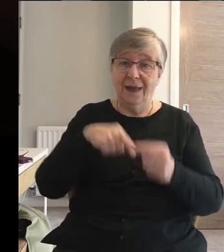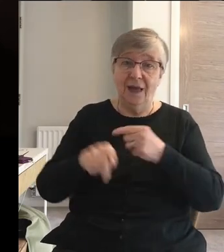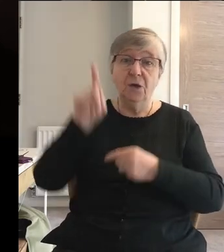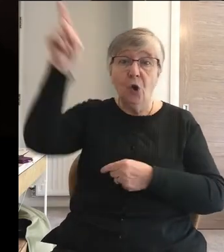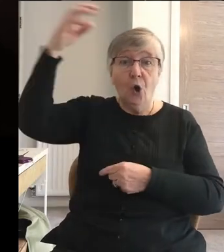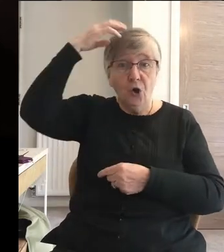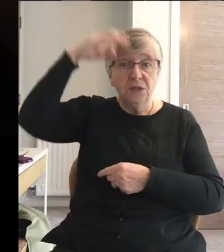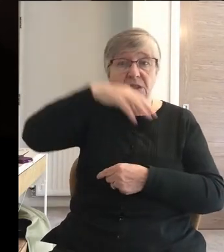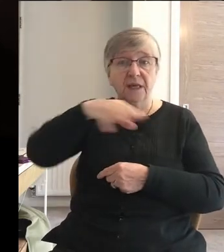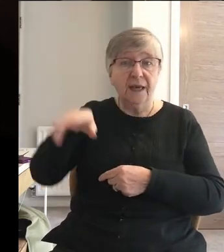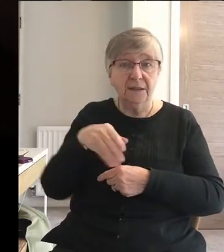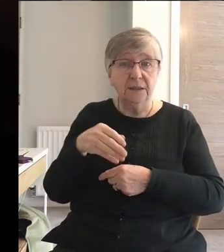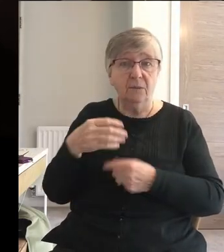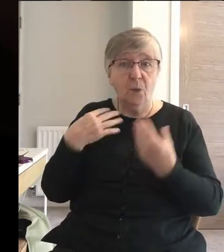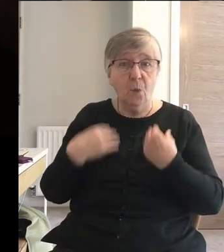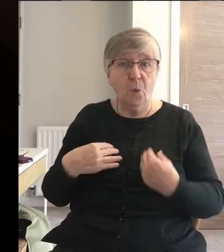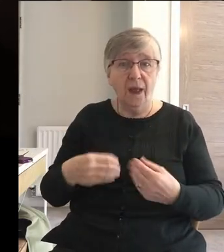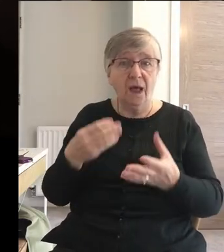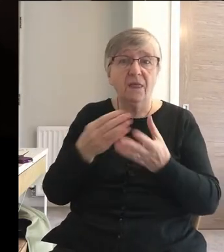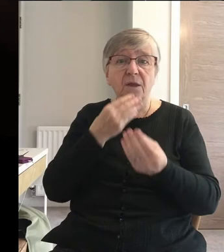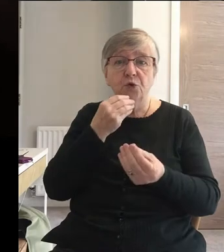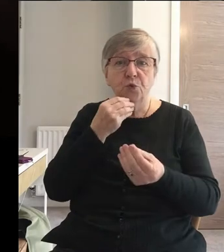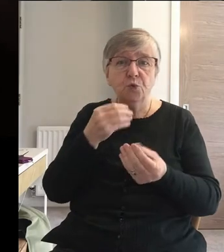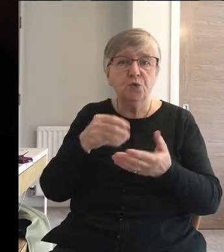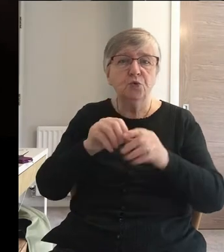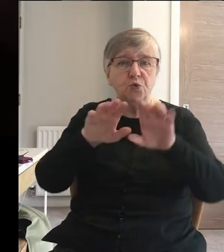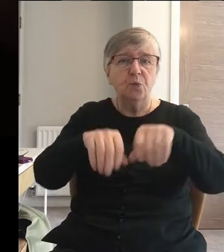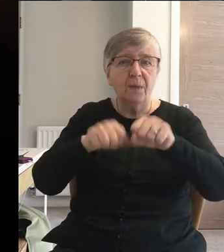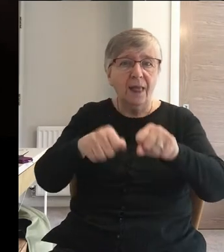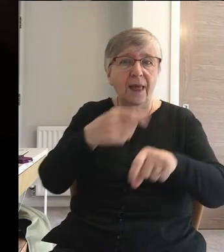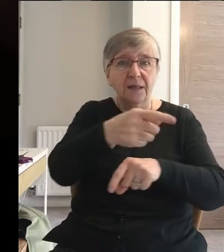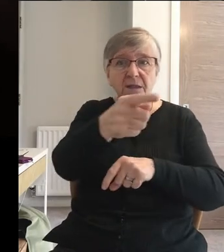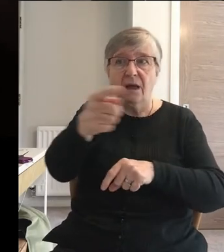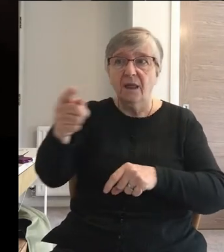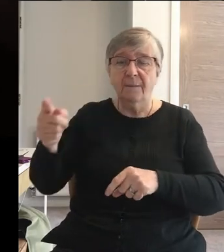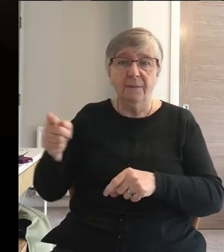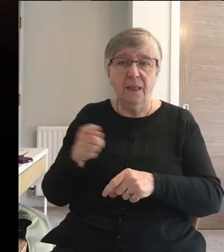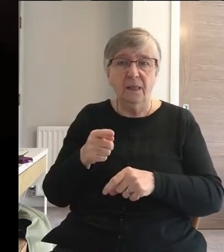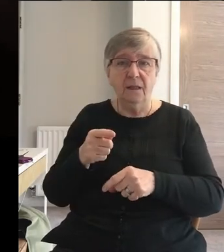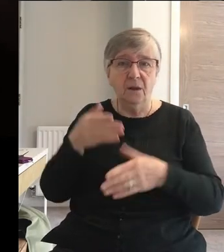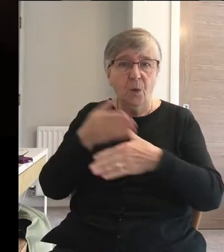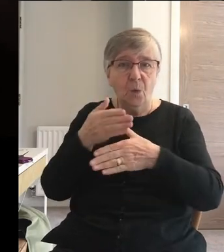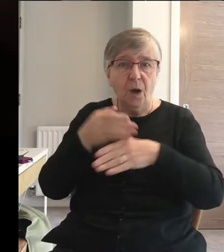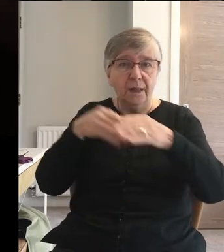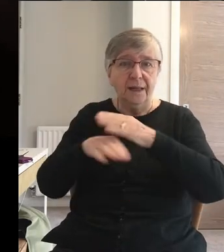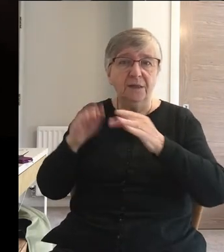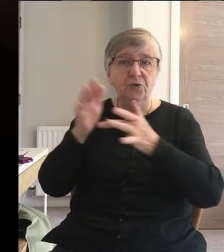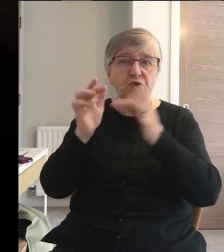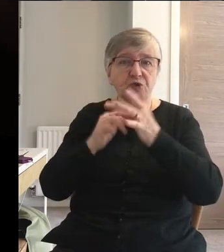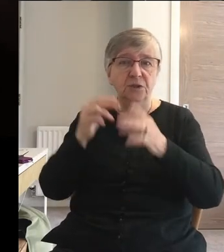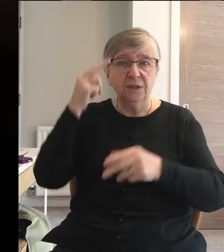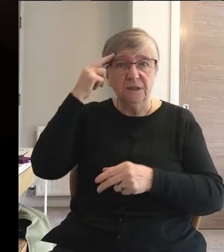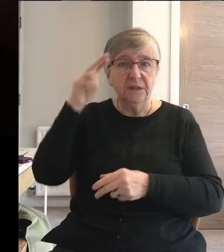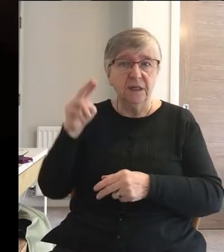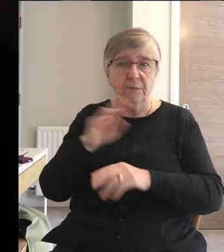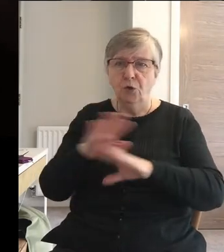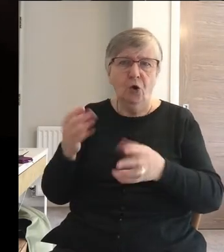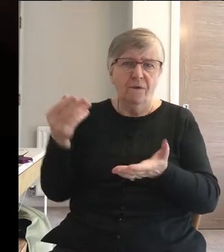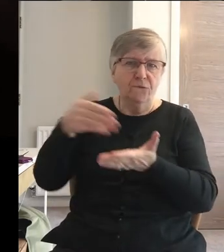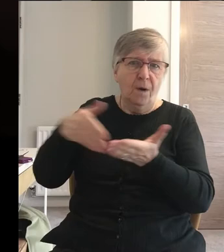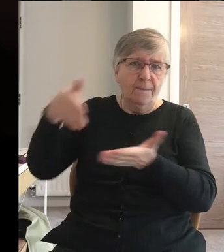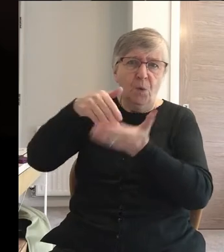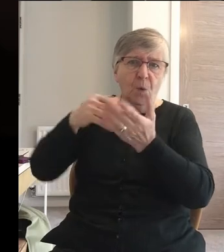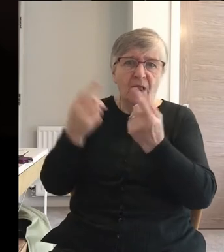of God, wealth is used to bless others. Wealth is used to minister in Jesus' name. It's not used for